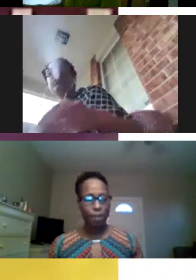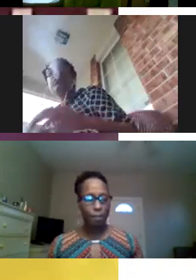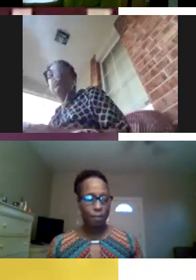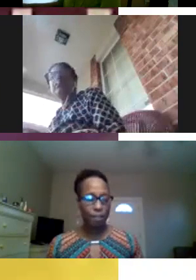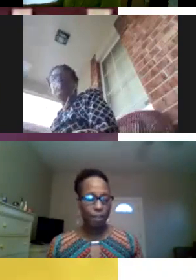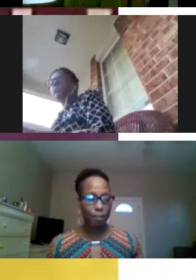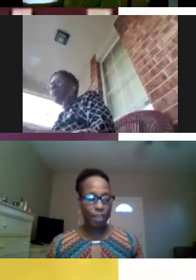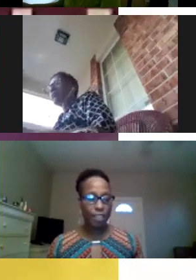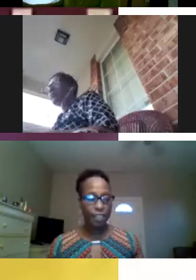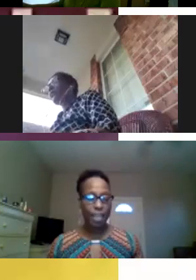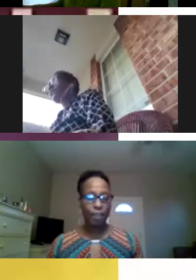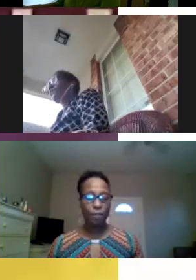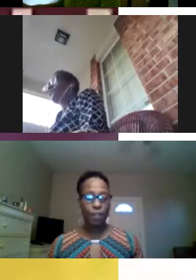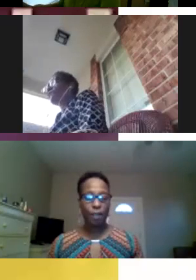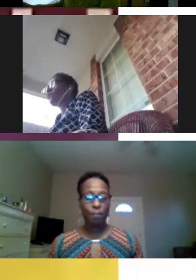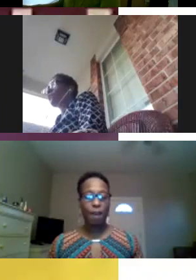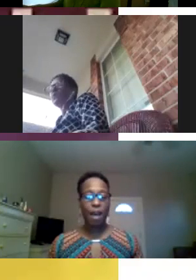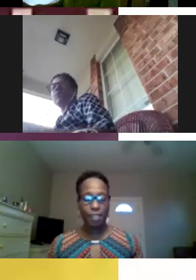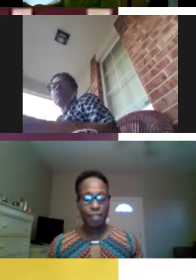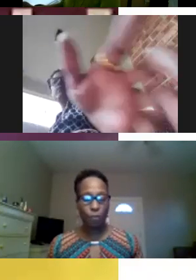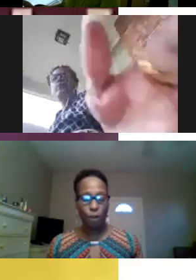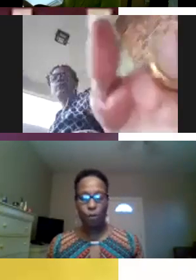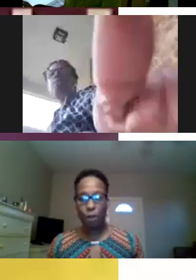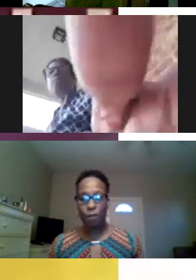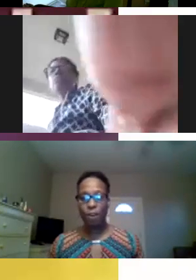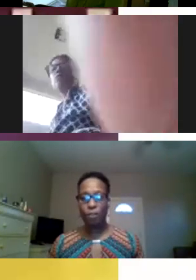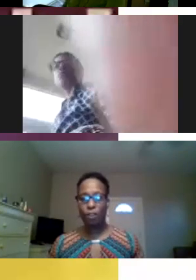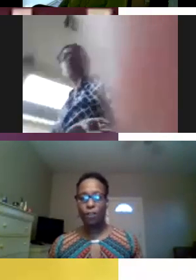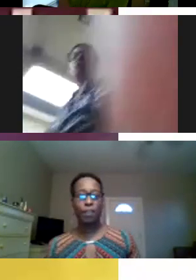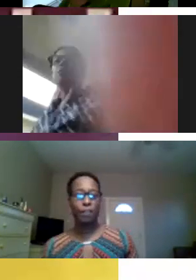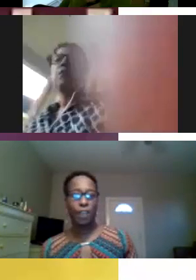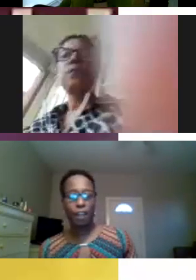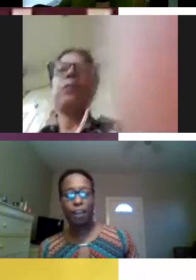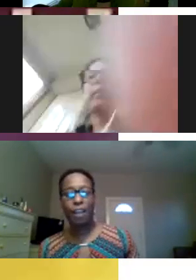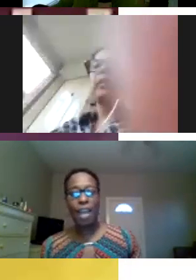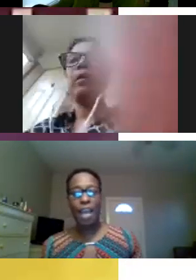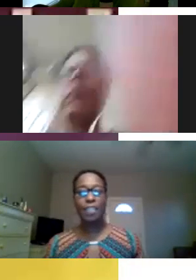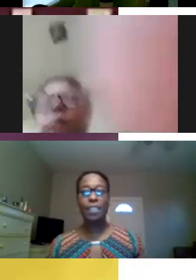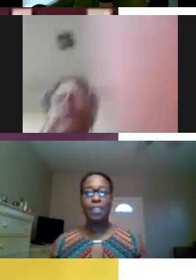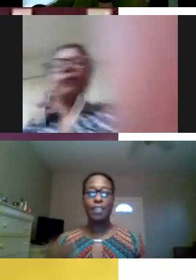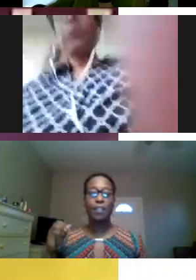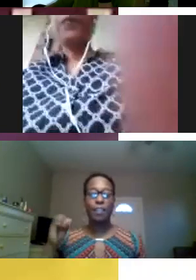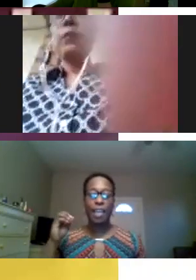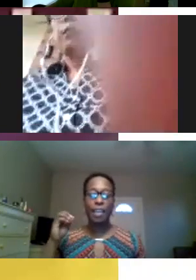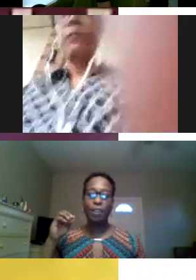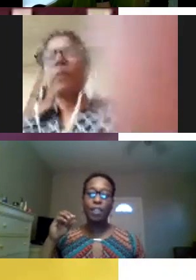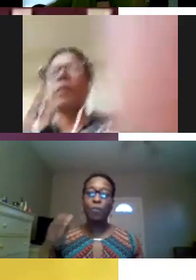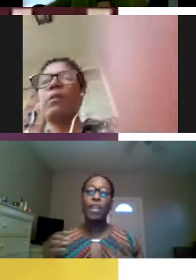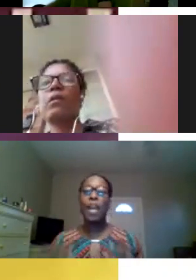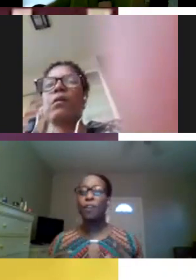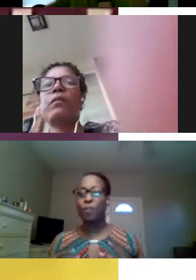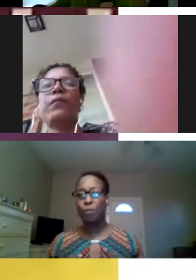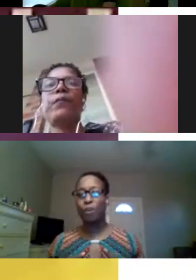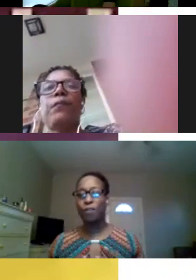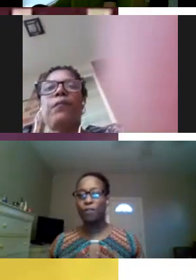policy department, you know, because like the policy 101 webinar on universal healthcare, actually, like it just broke